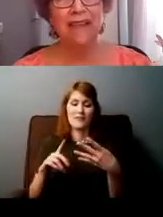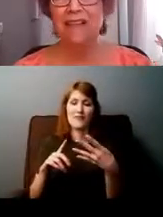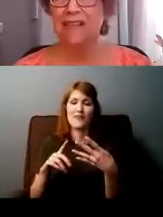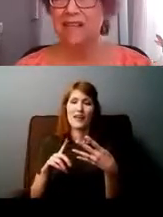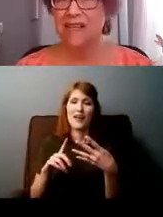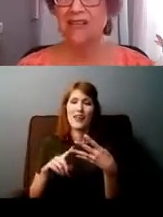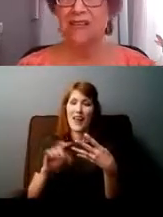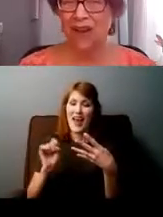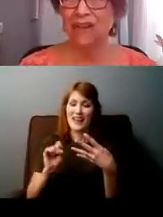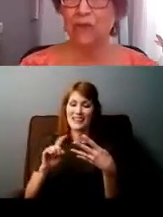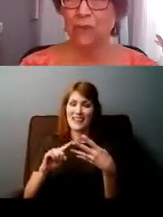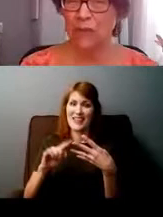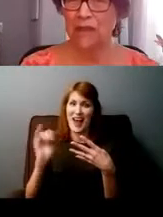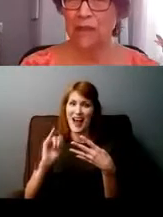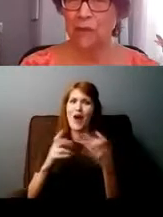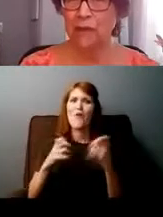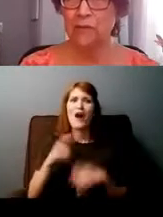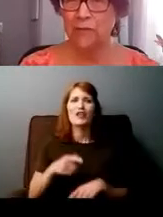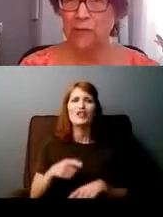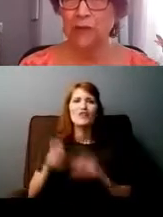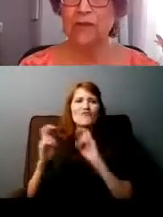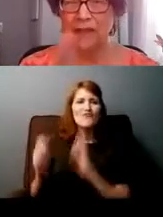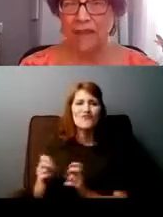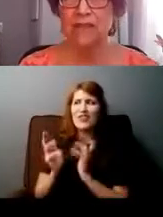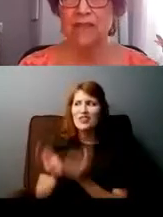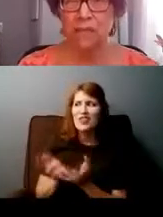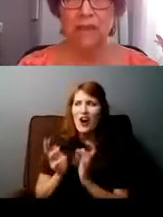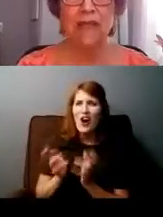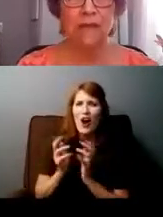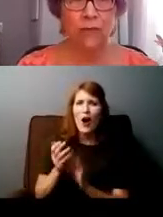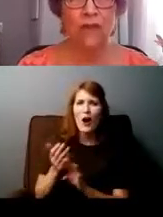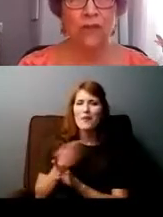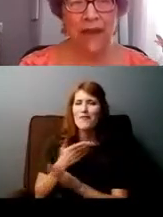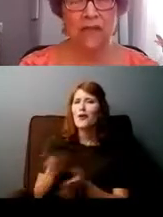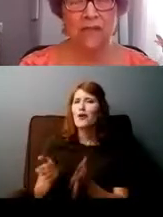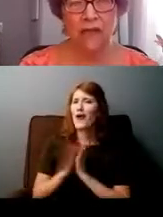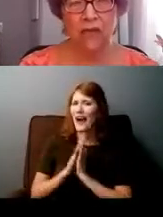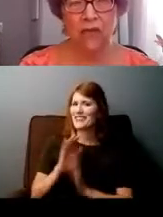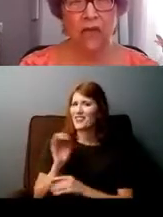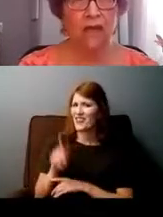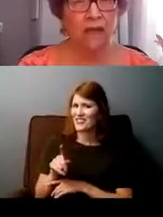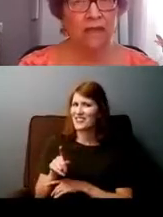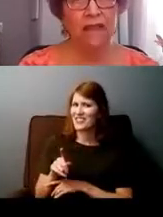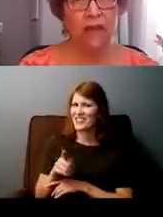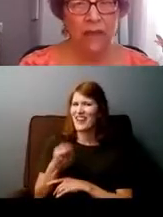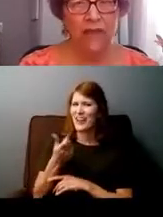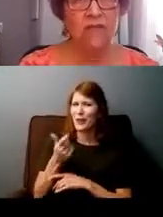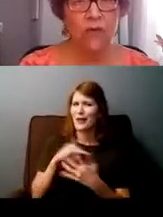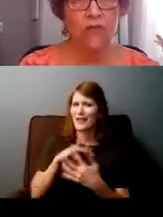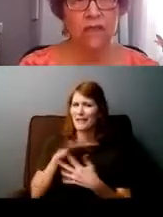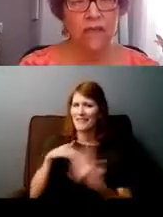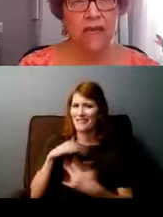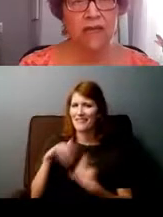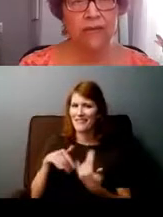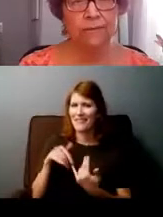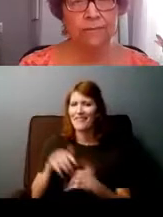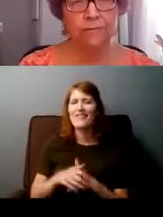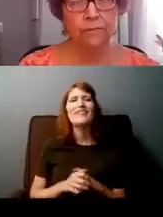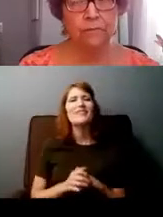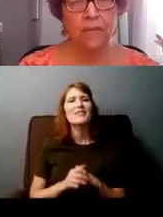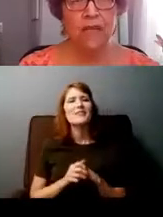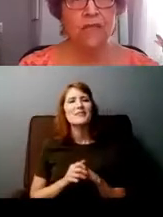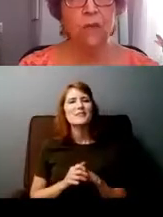would really like you to sit and talk to them a little bit before you get to the meat of what you're asking. A little bit of